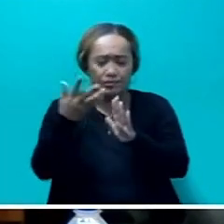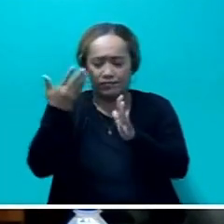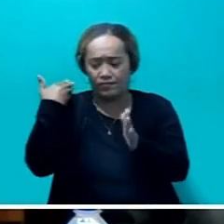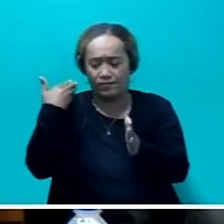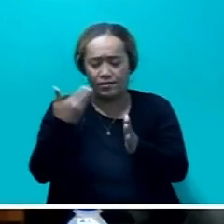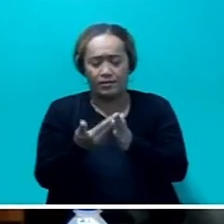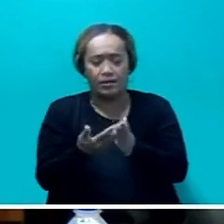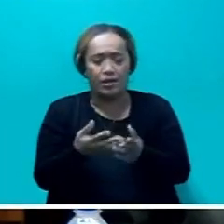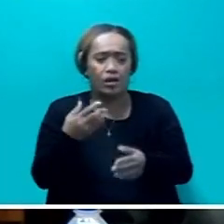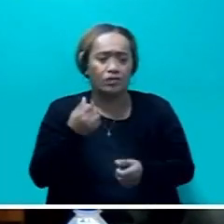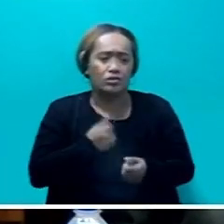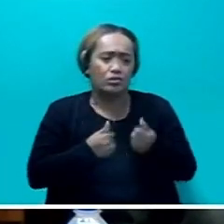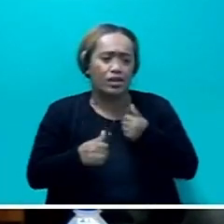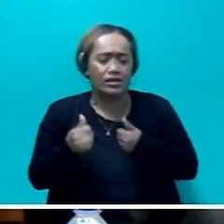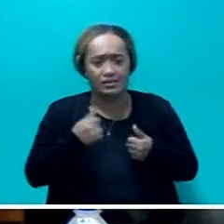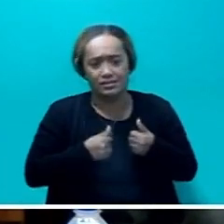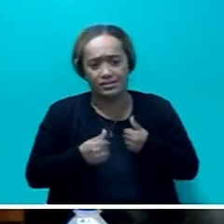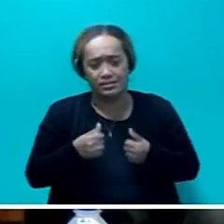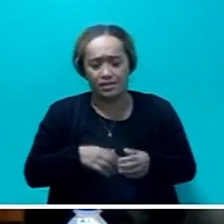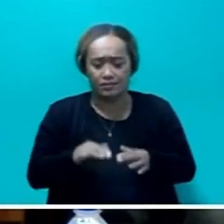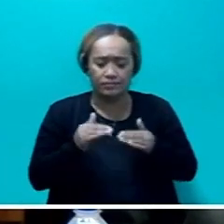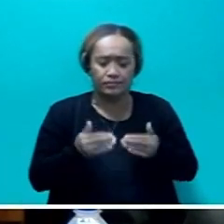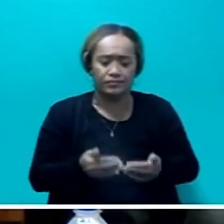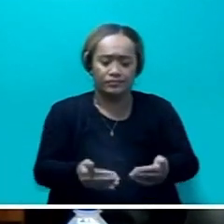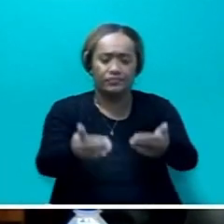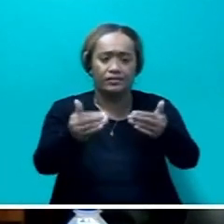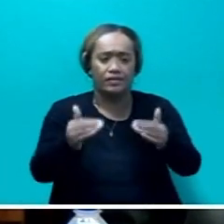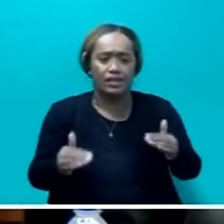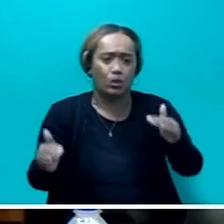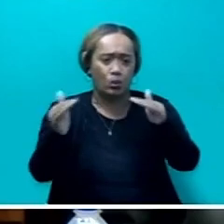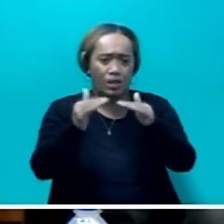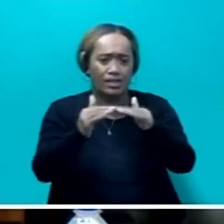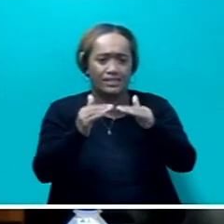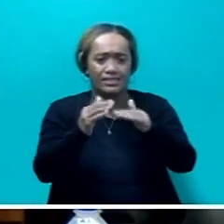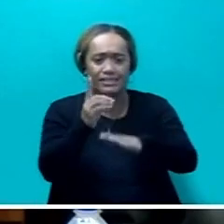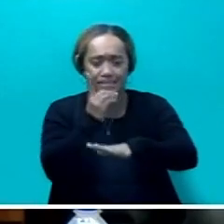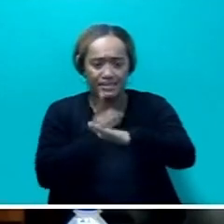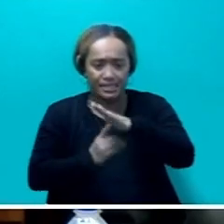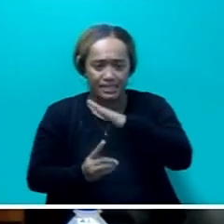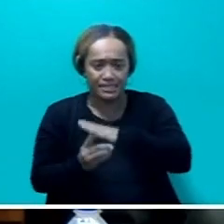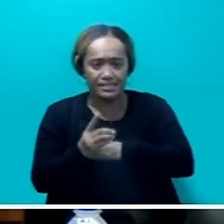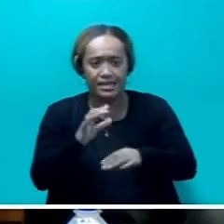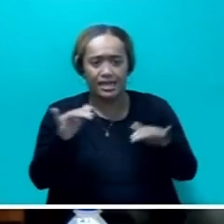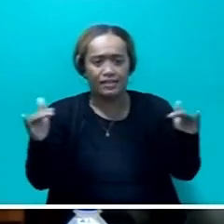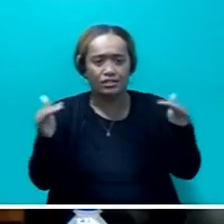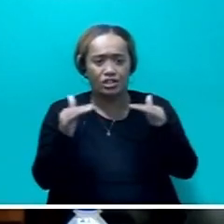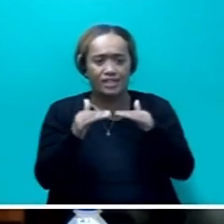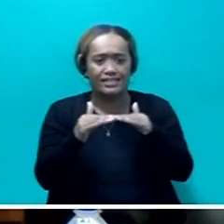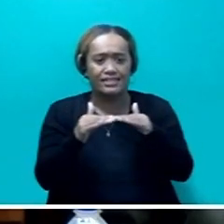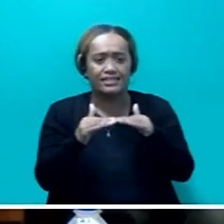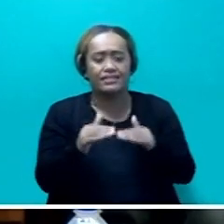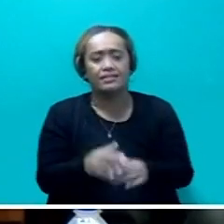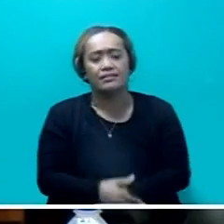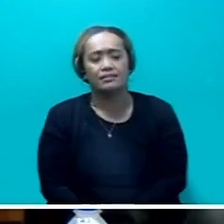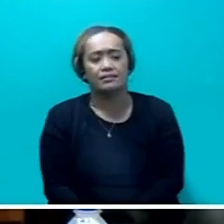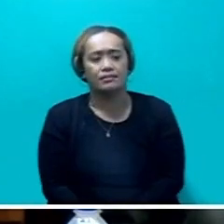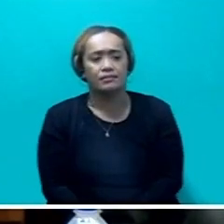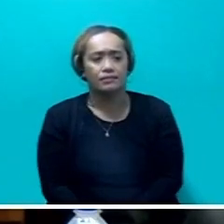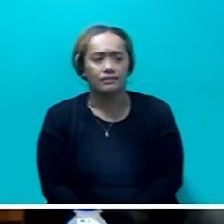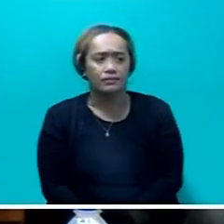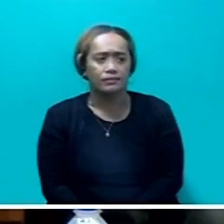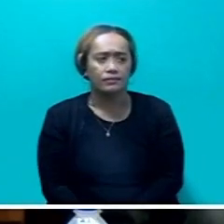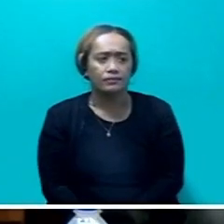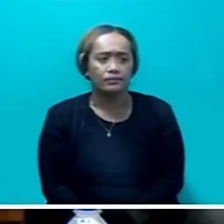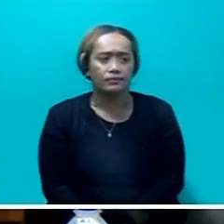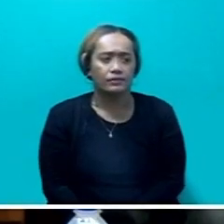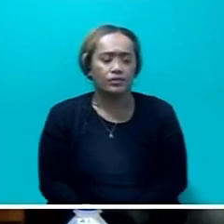and sacrifices of our forefathers for equality, dignity and justice for all our people. It will be a celebration